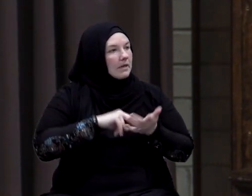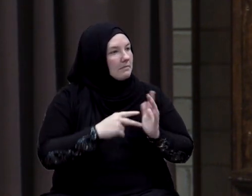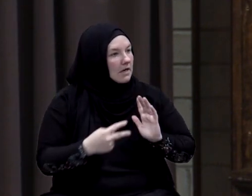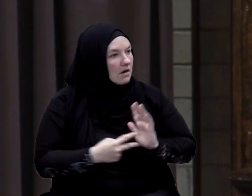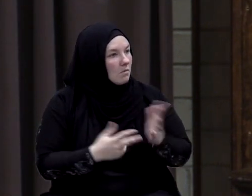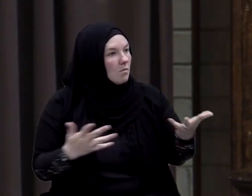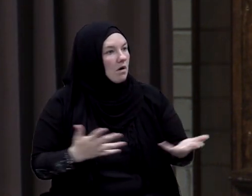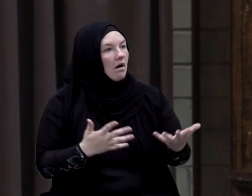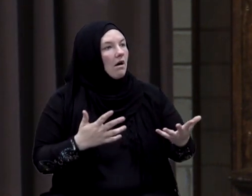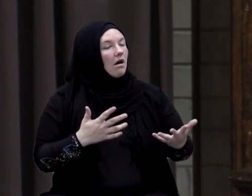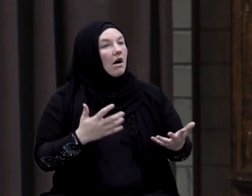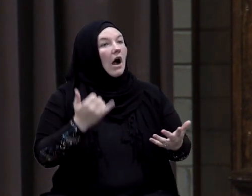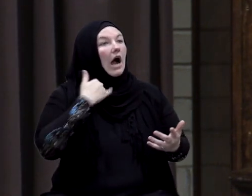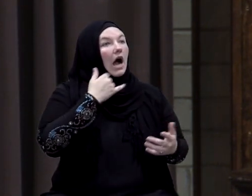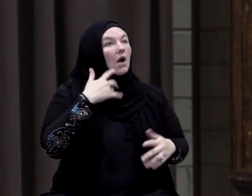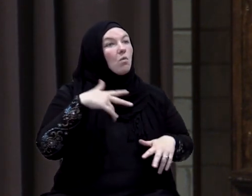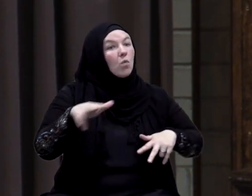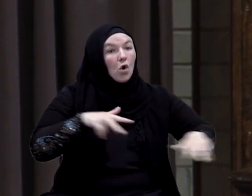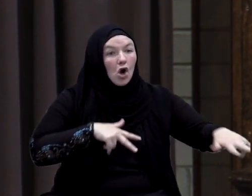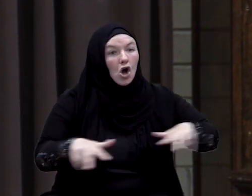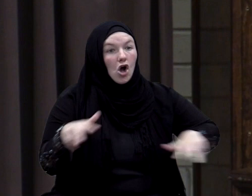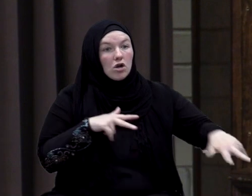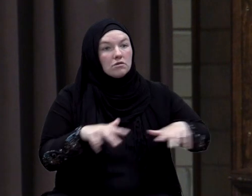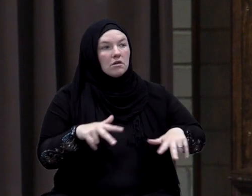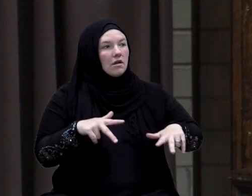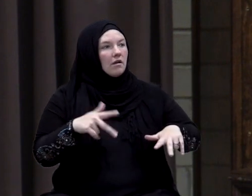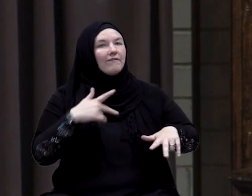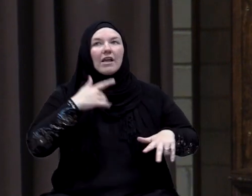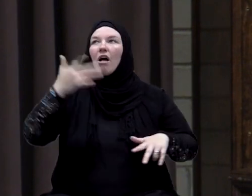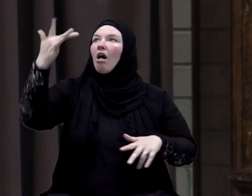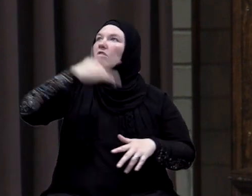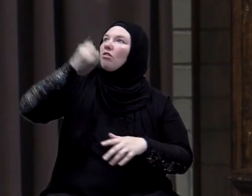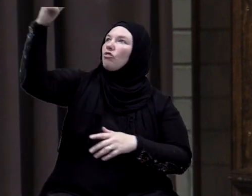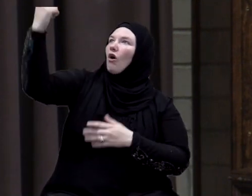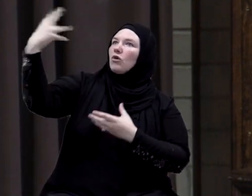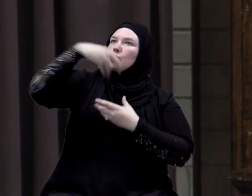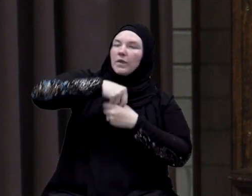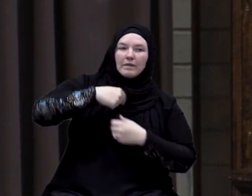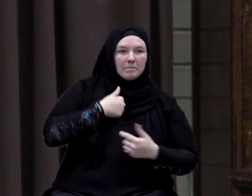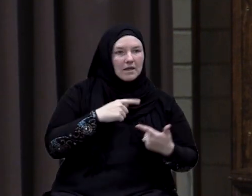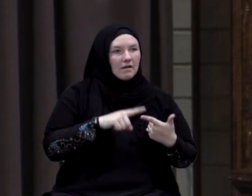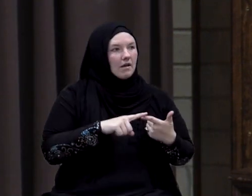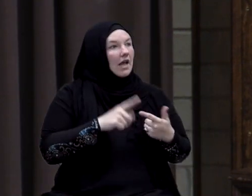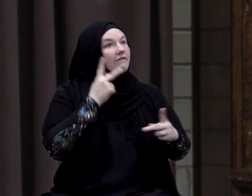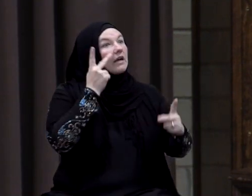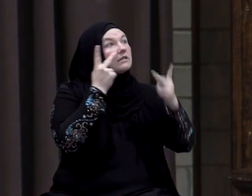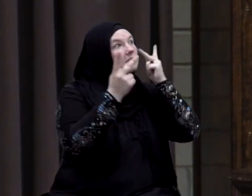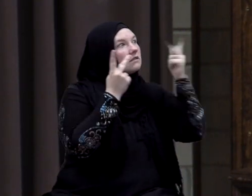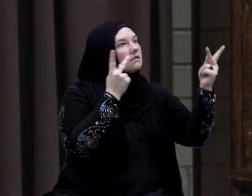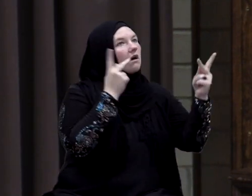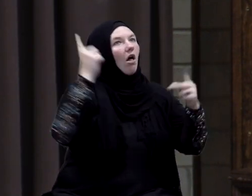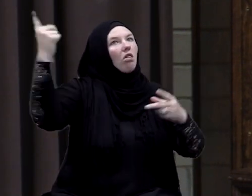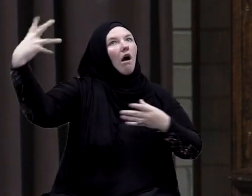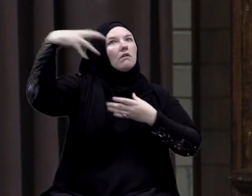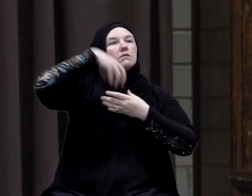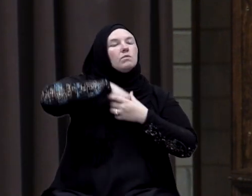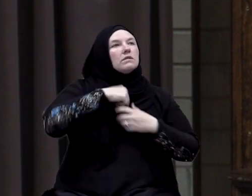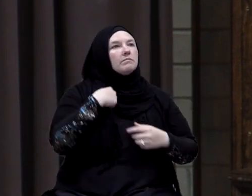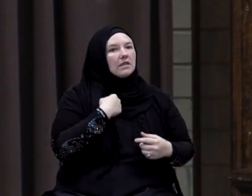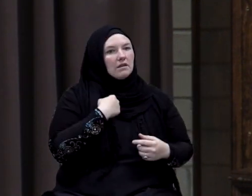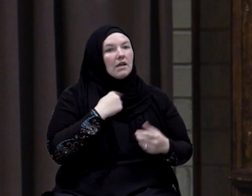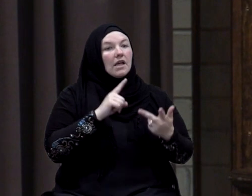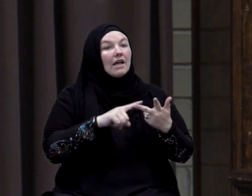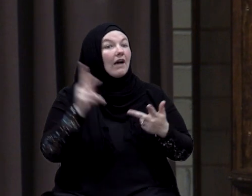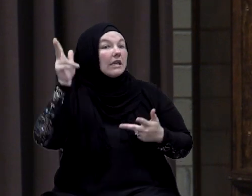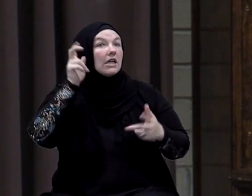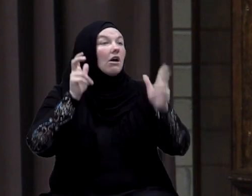he sees, the legs on which he walks, and the hands with which he punishes. And if he asks